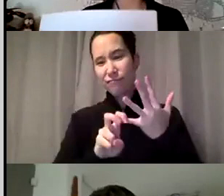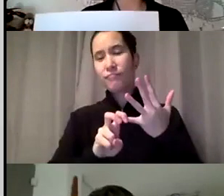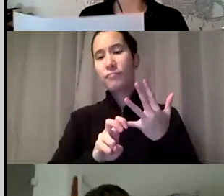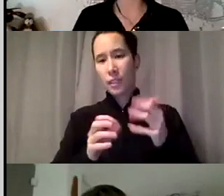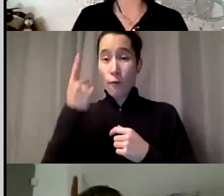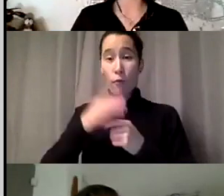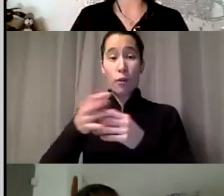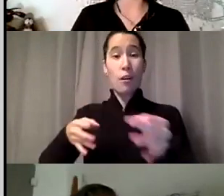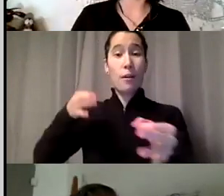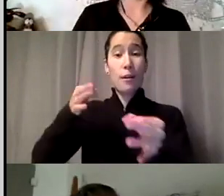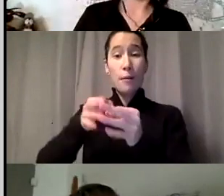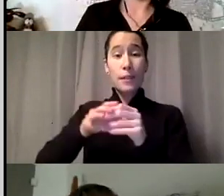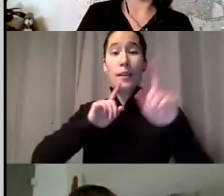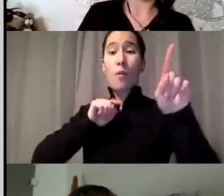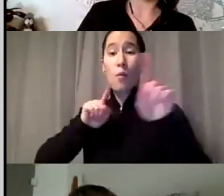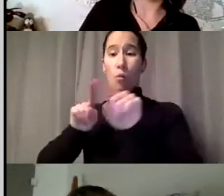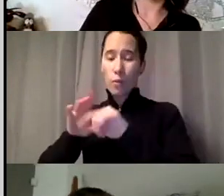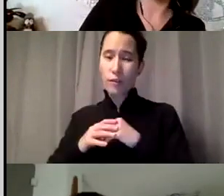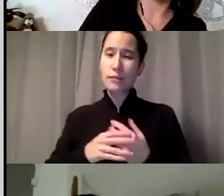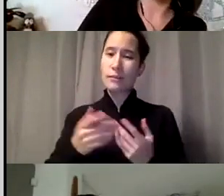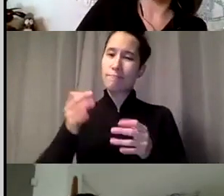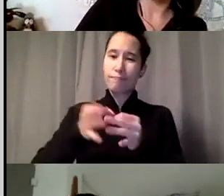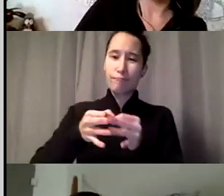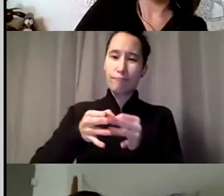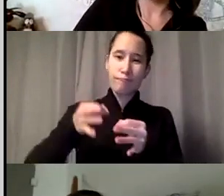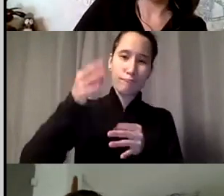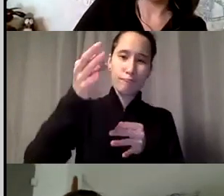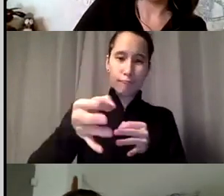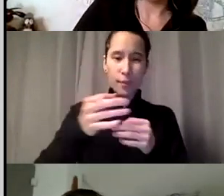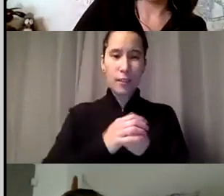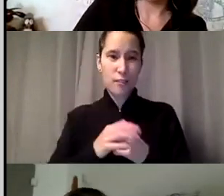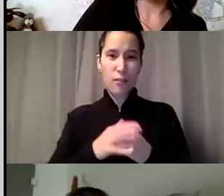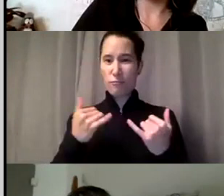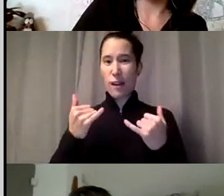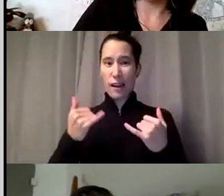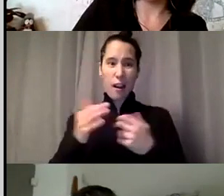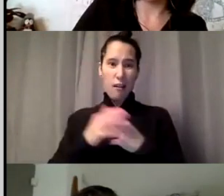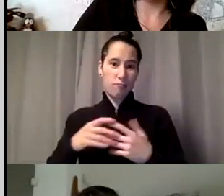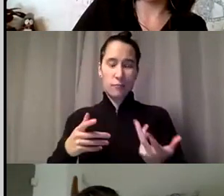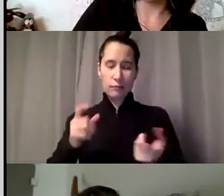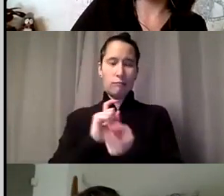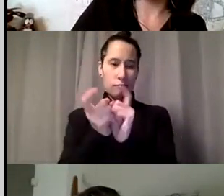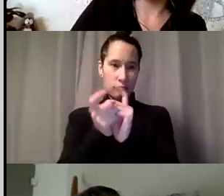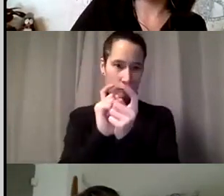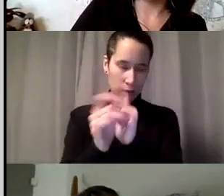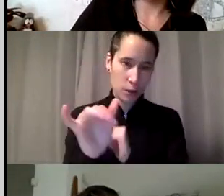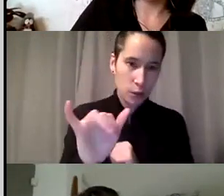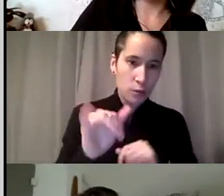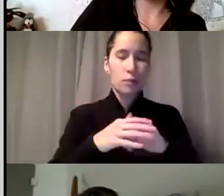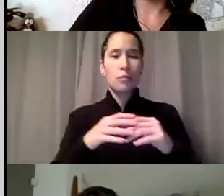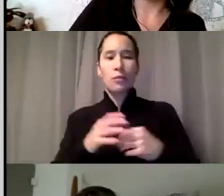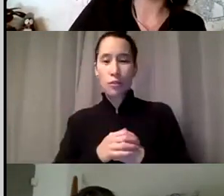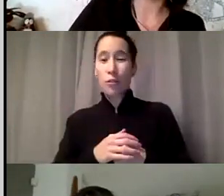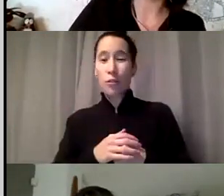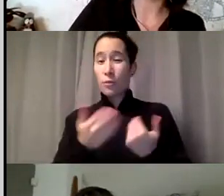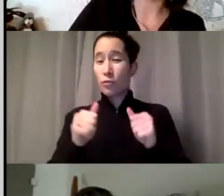So this is all evolving really quickly and changing. One thing that we have really tried to be really clear and they've